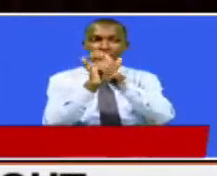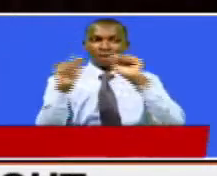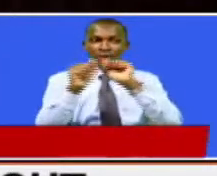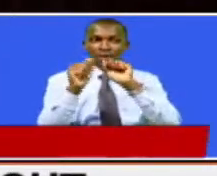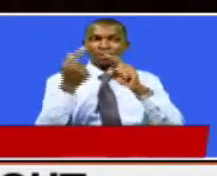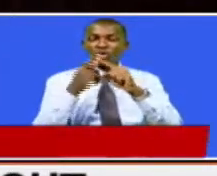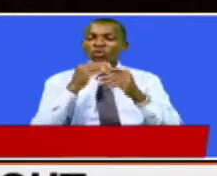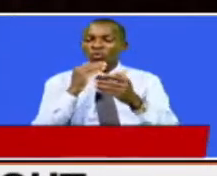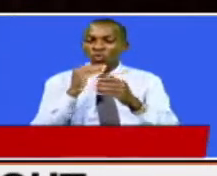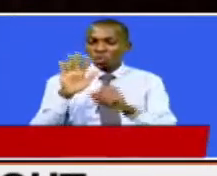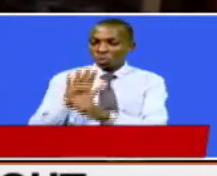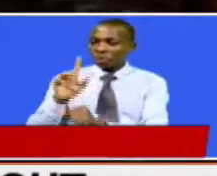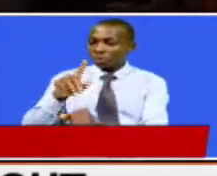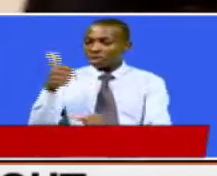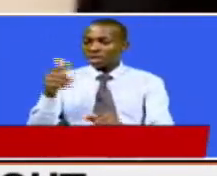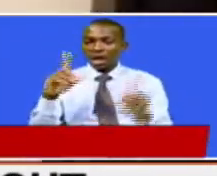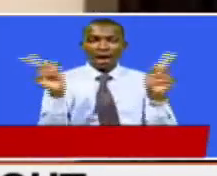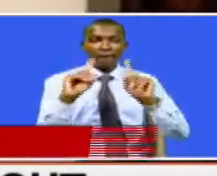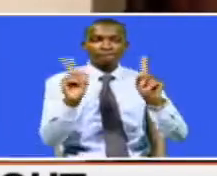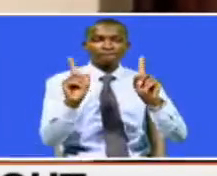pursue any political retribution.